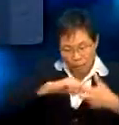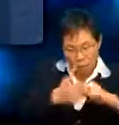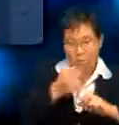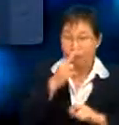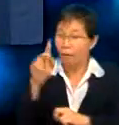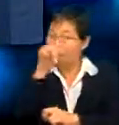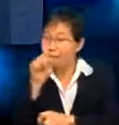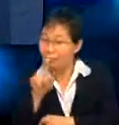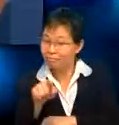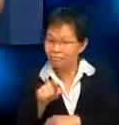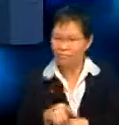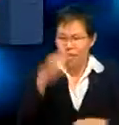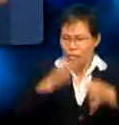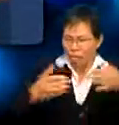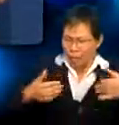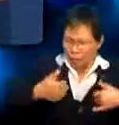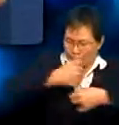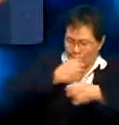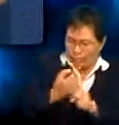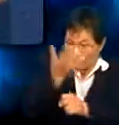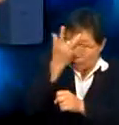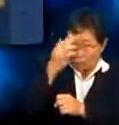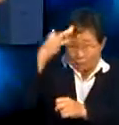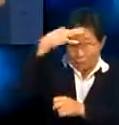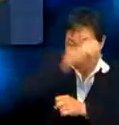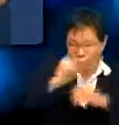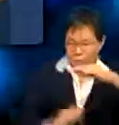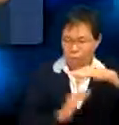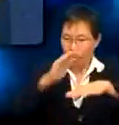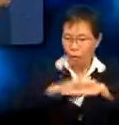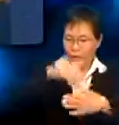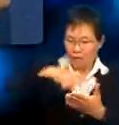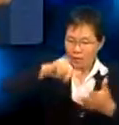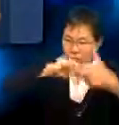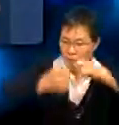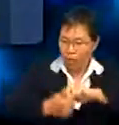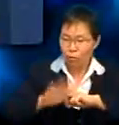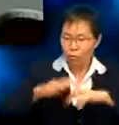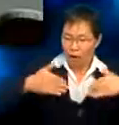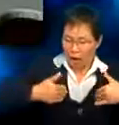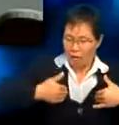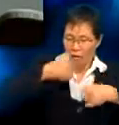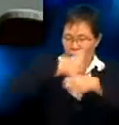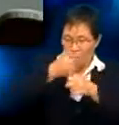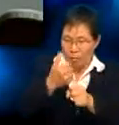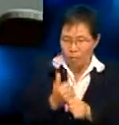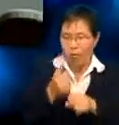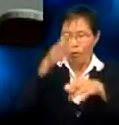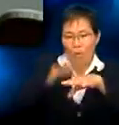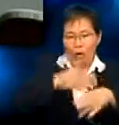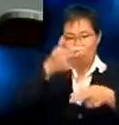are? If you have made a smart guess based on these problems, you have formed what we call